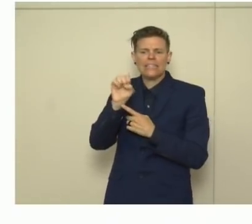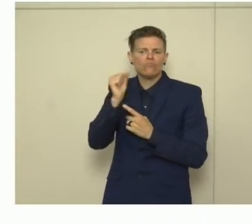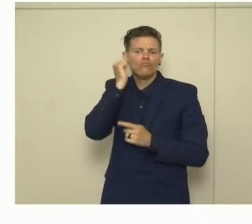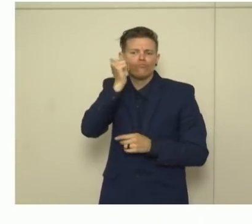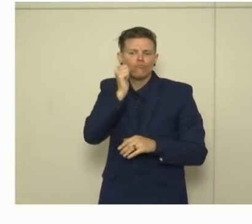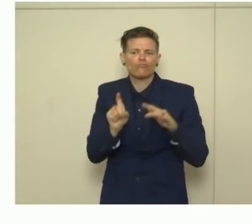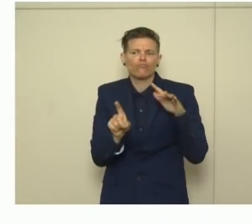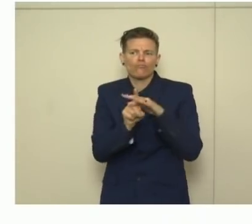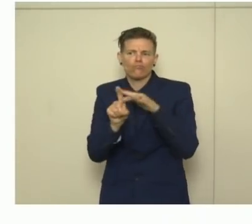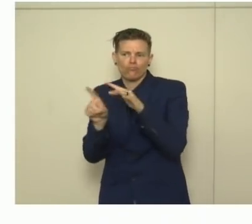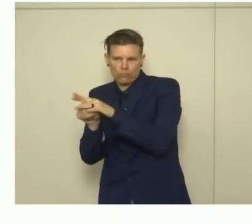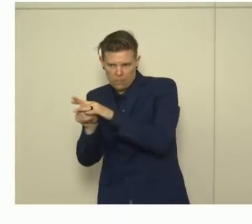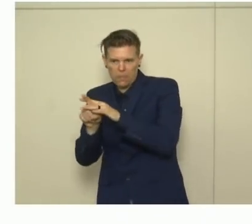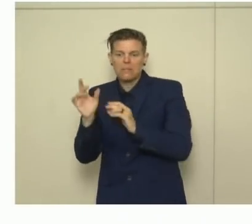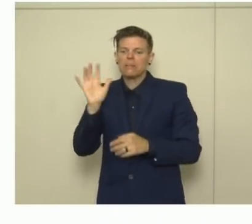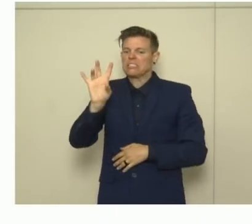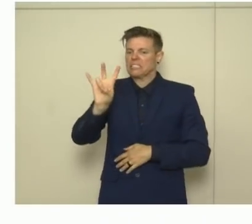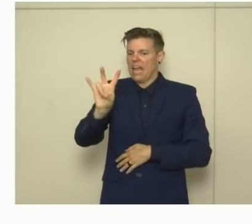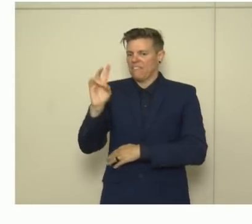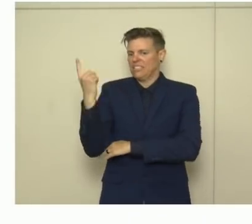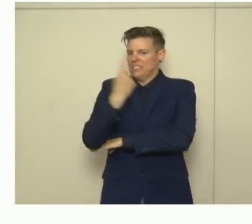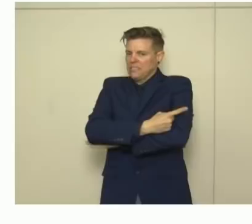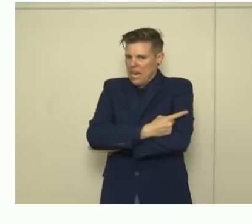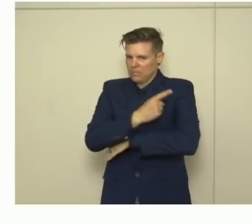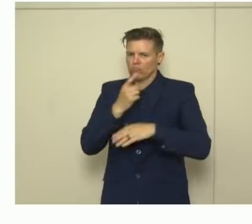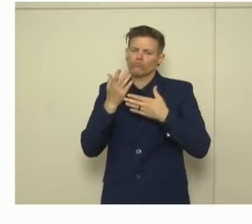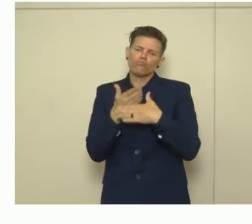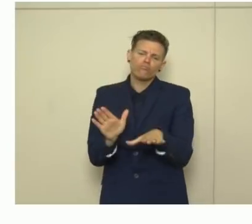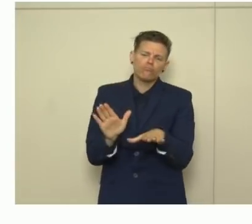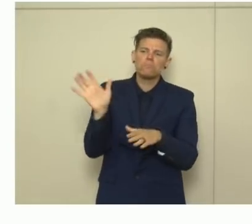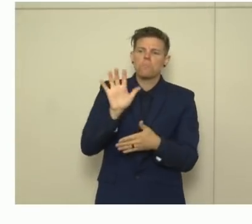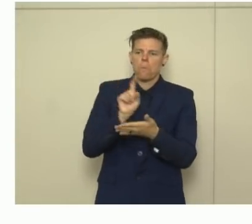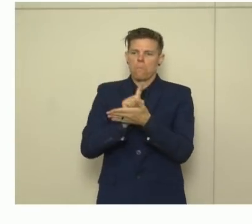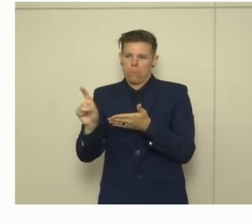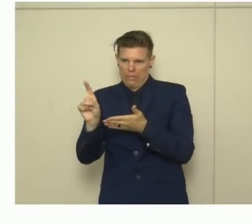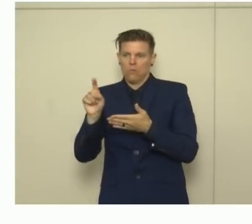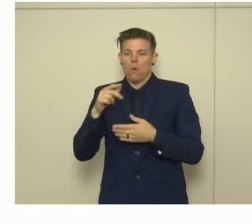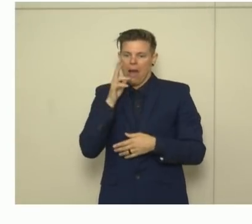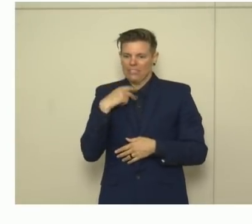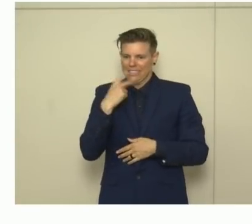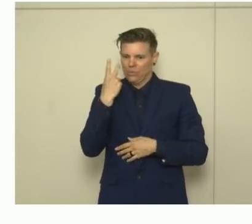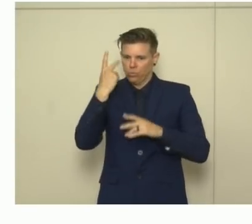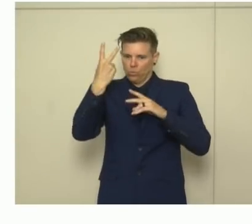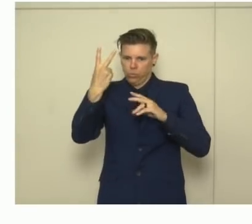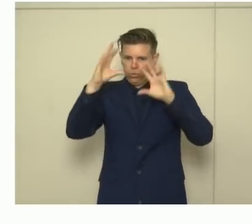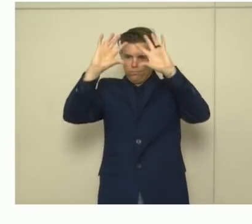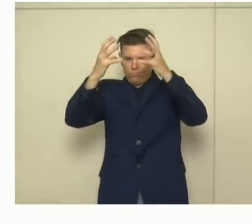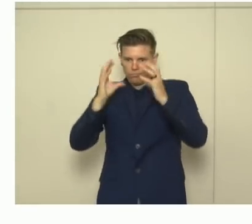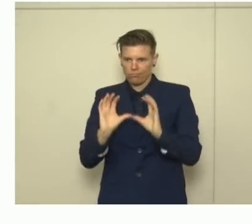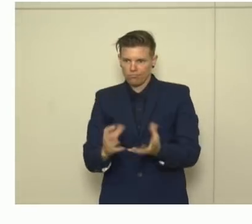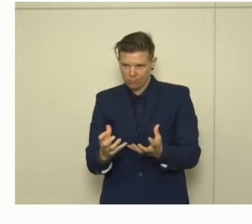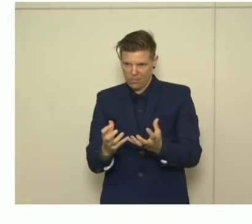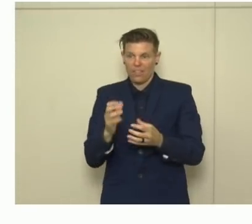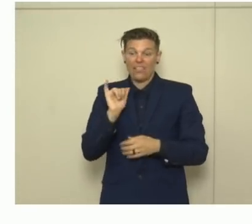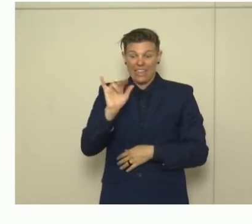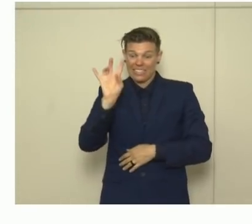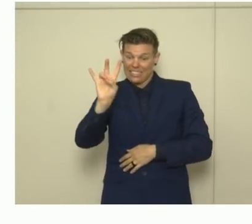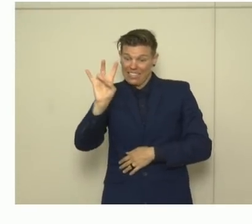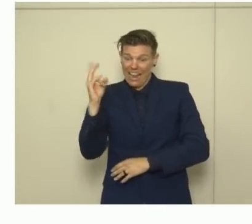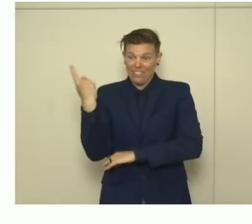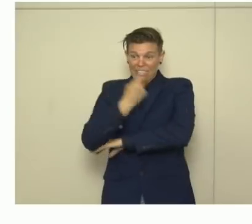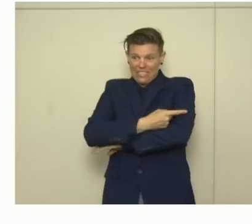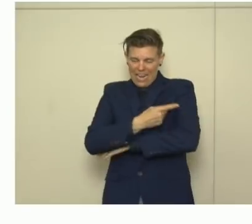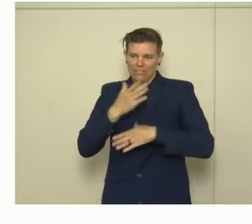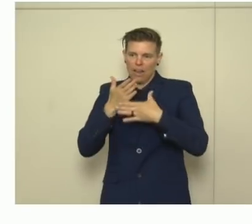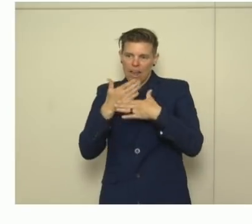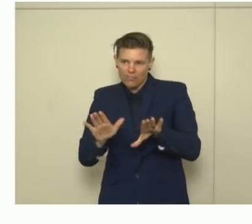6-day lag in there, so we get complete data with lab tests from out of state that were sent out of state, coming back at a